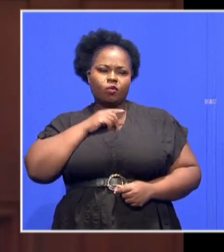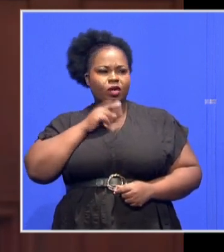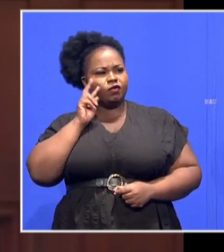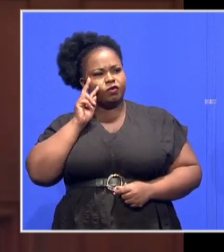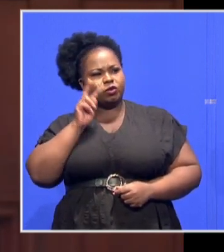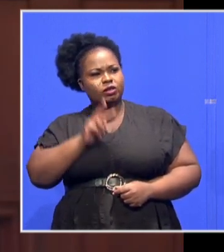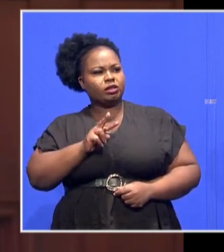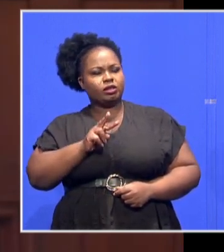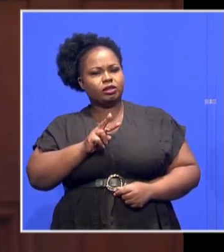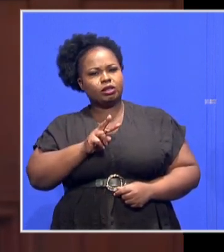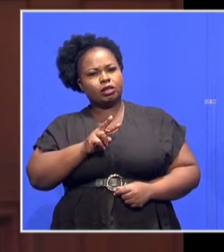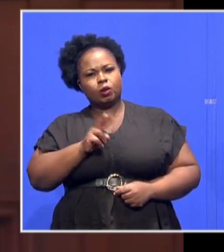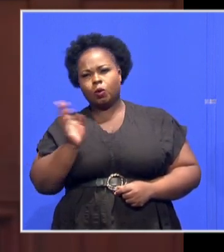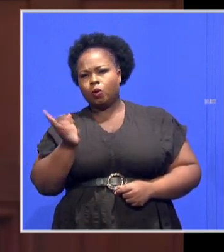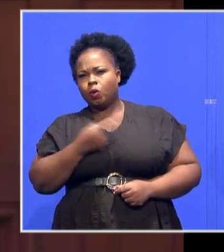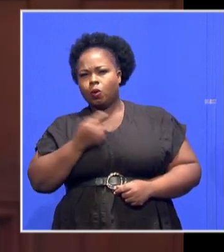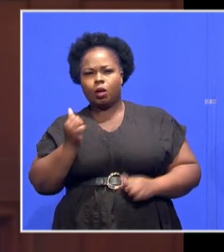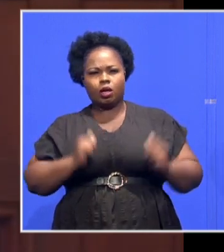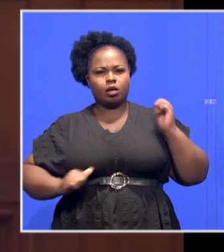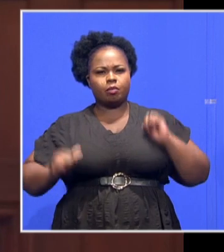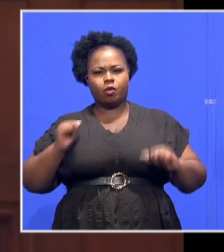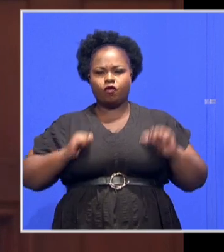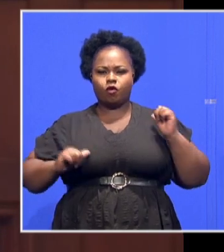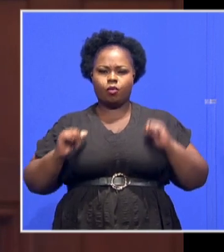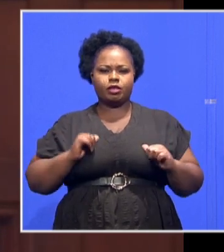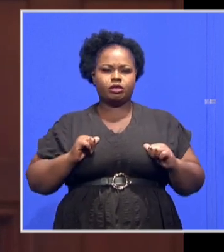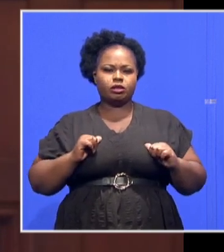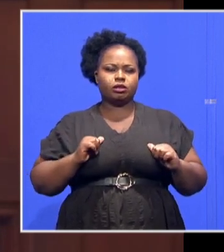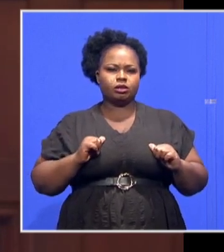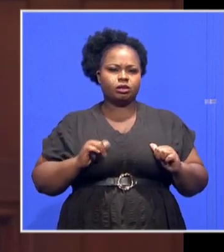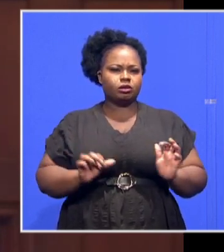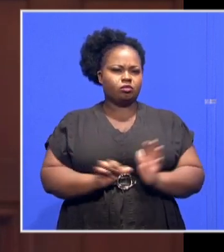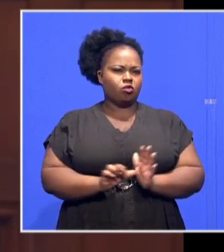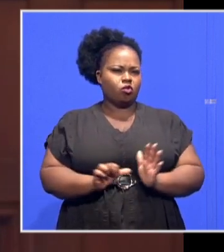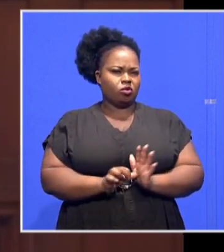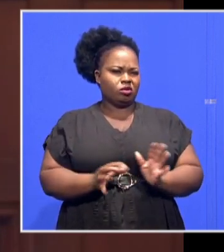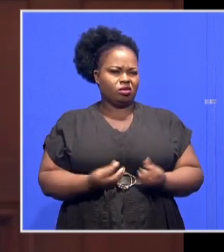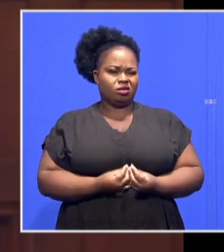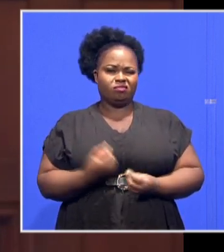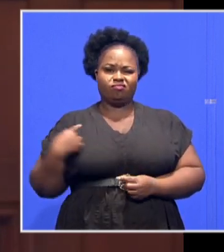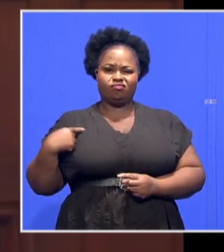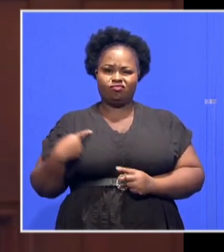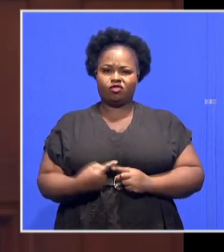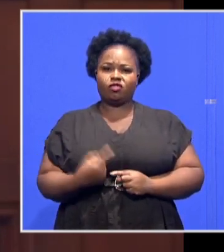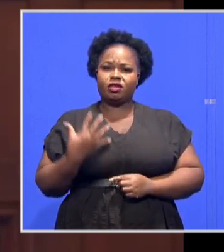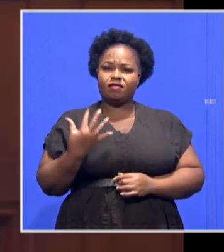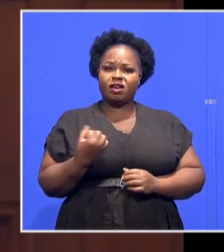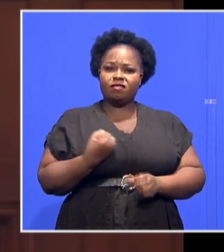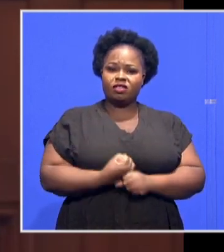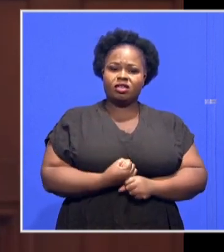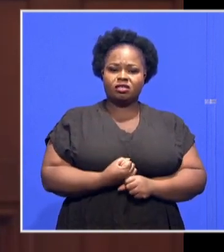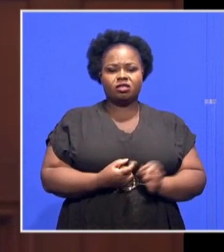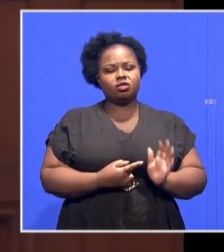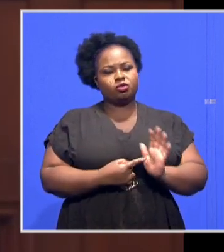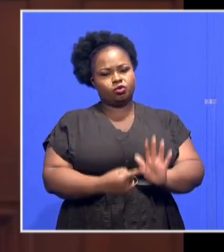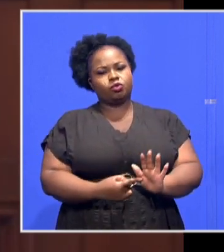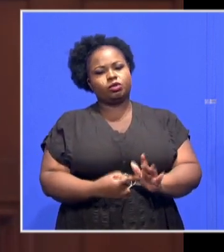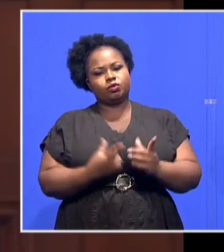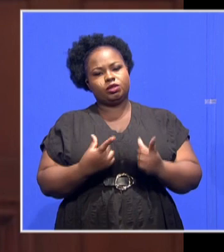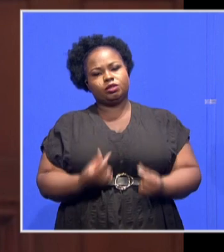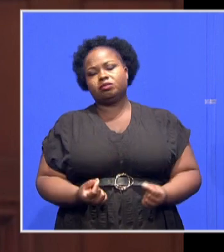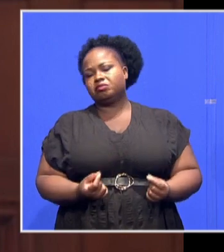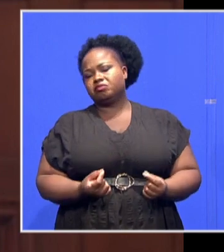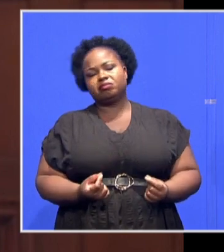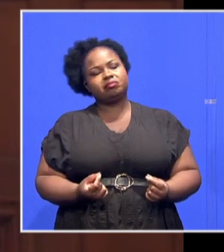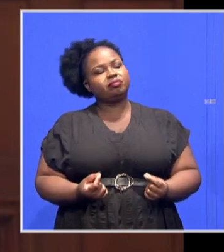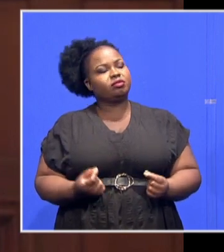single performance on every single critical metric over the past 5 years, it shows that we are doing none of these